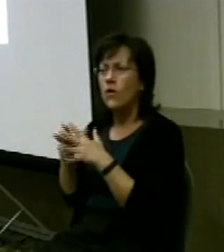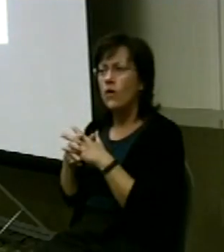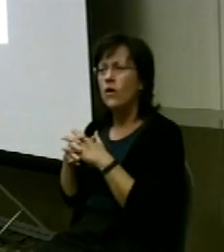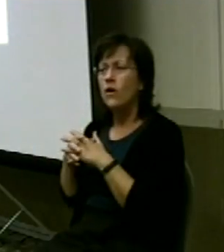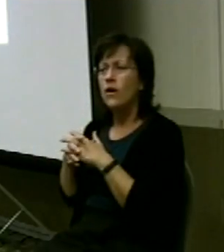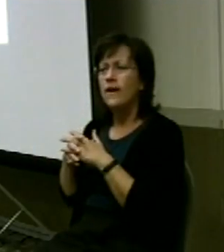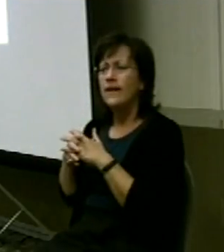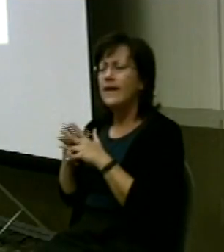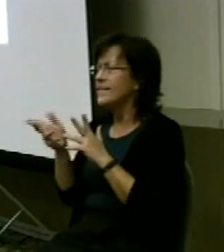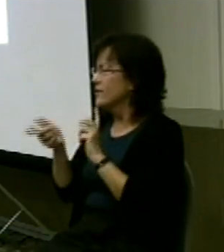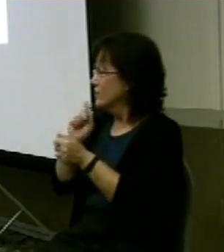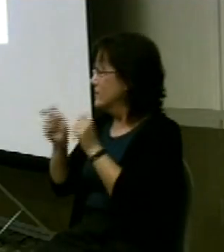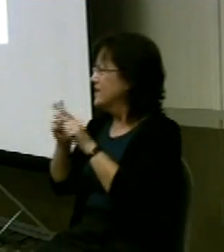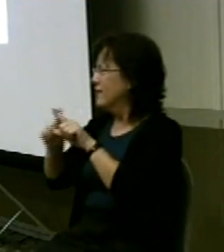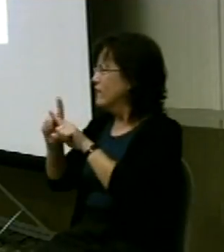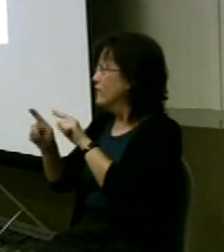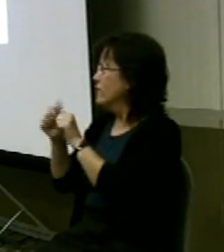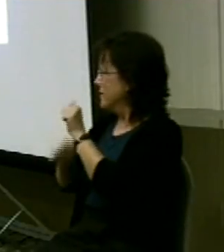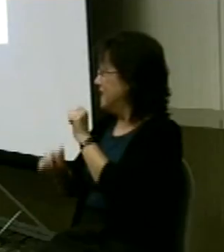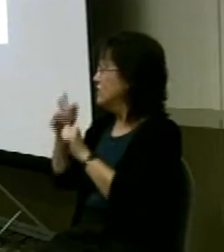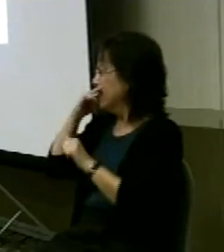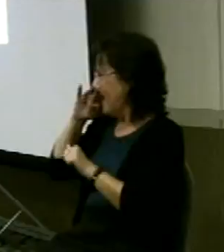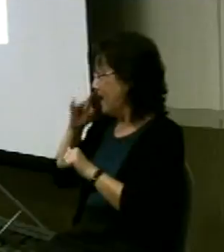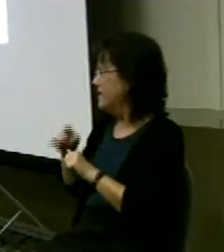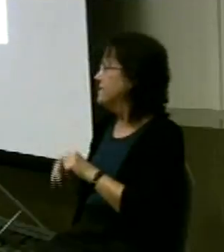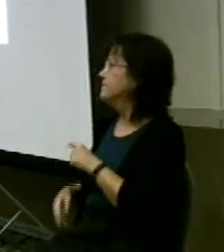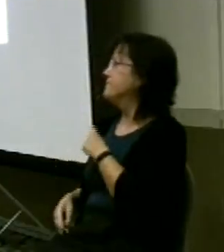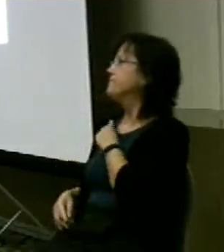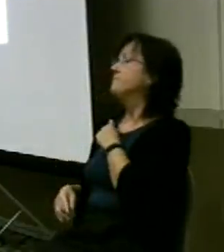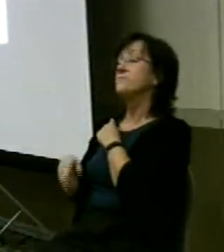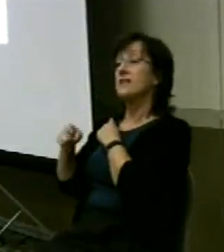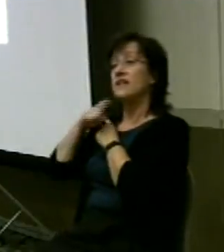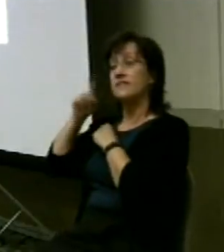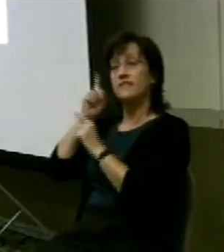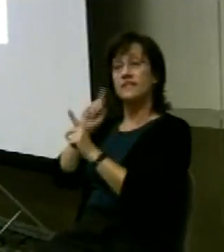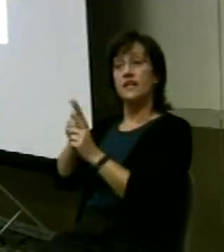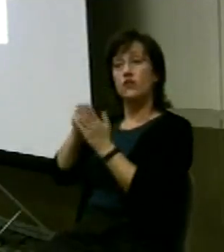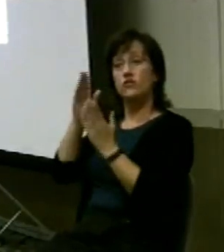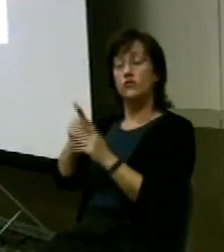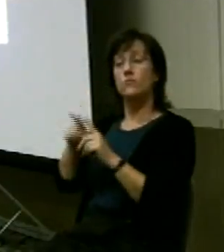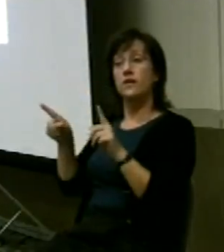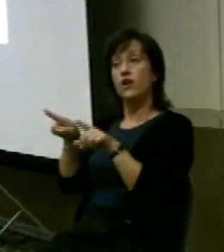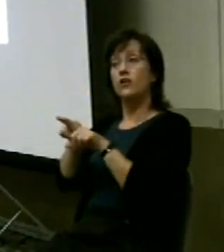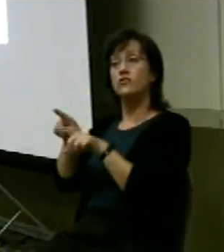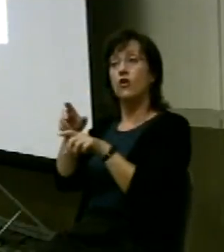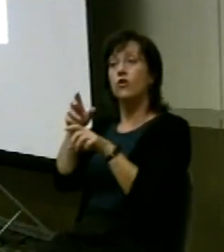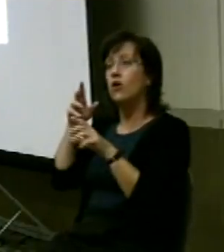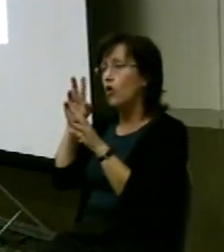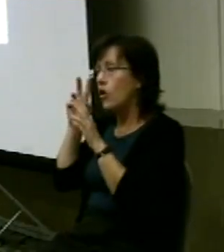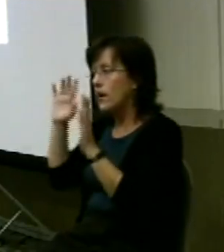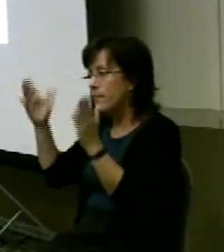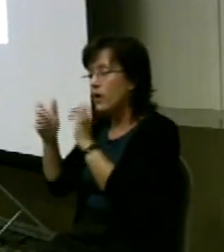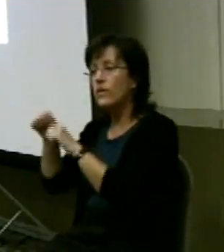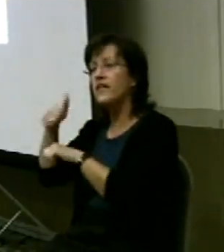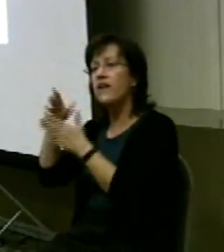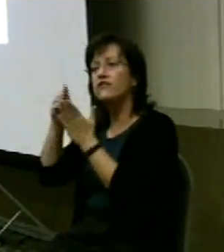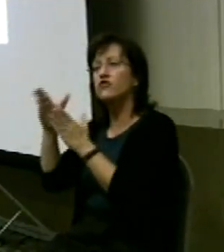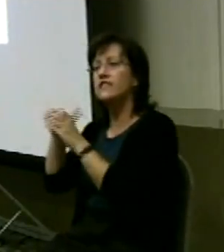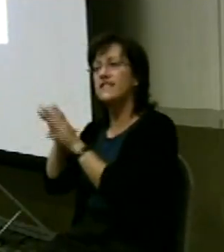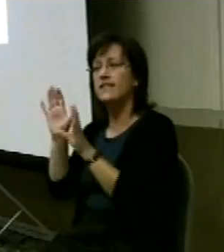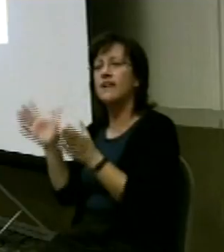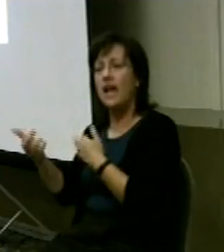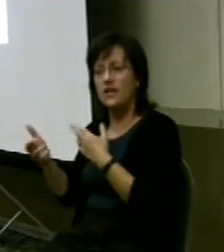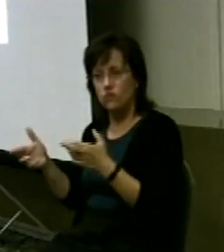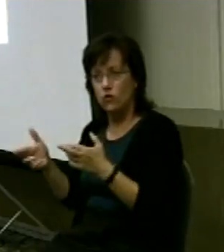it's going to change this kid. And this was the target student, but like Daniel said, he also took the temperature of the other students in the class, so you would know